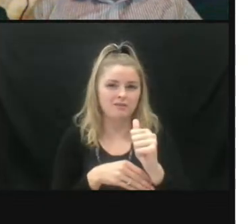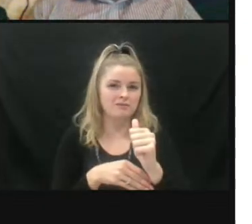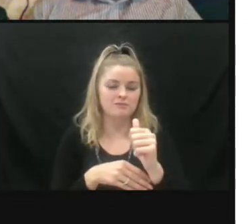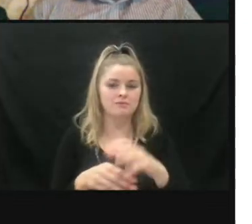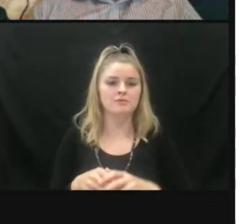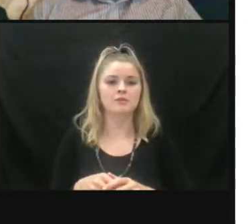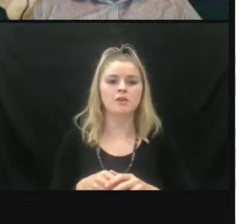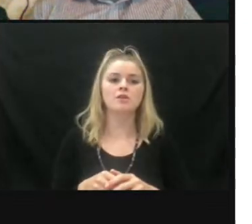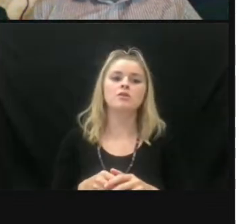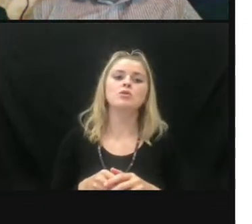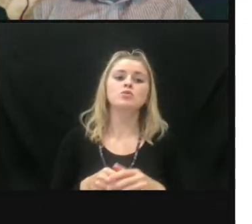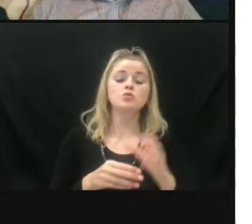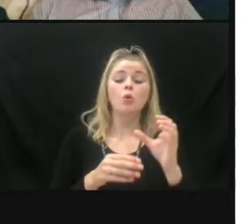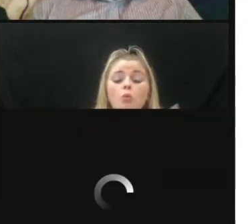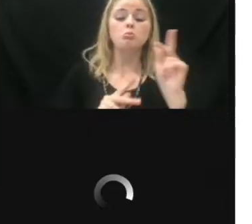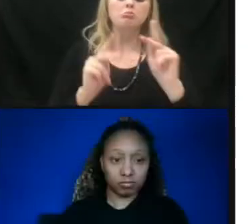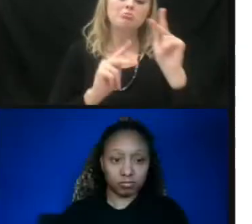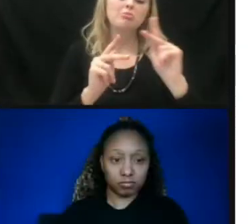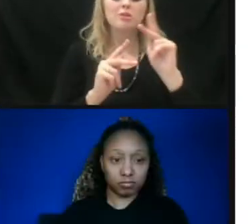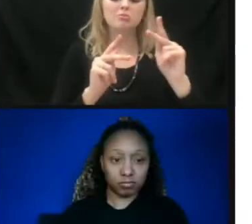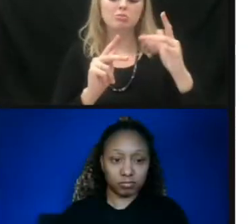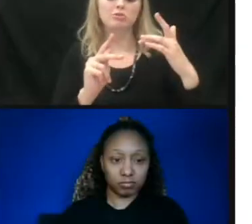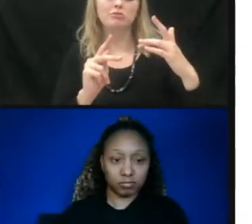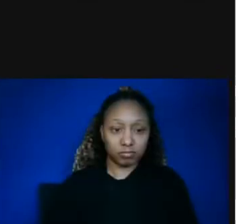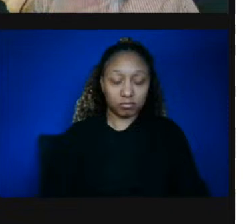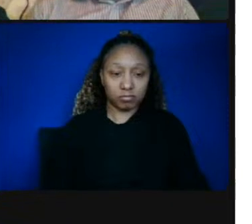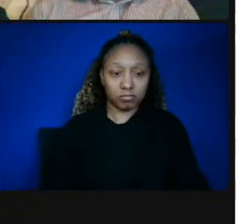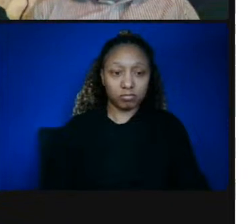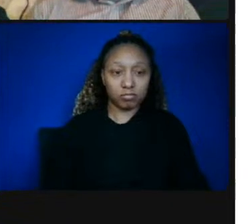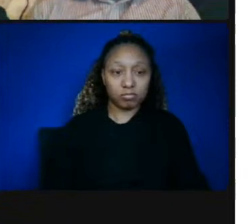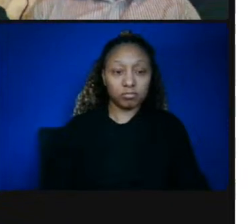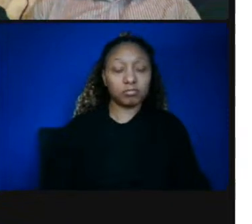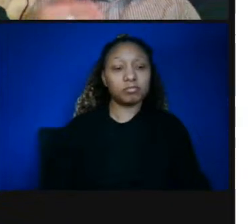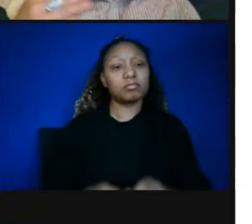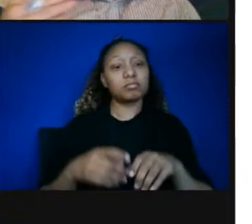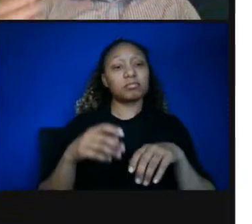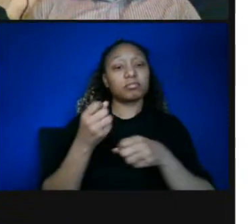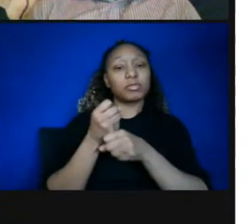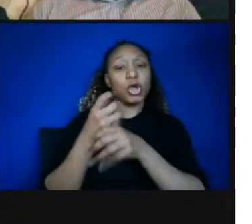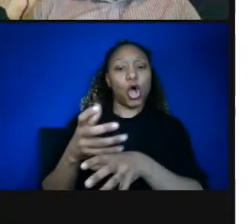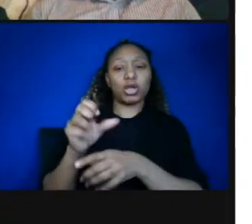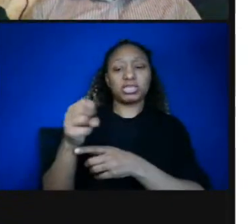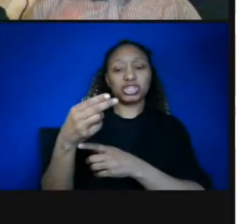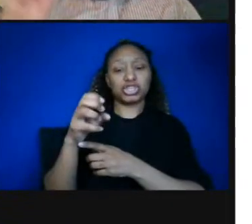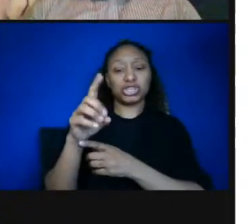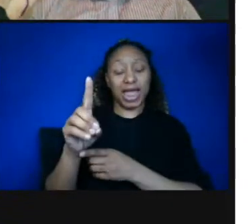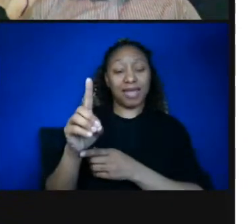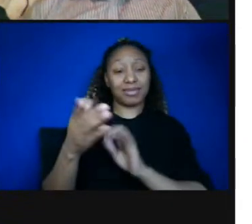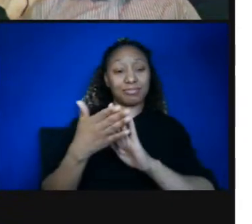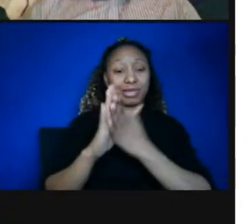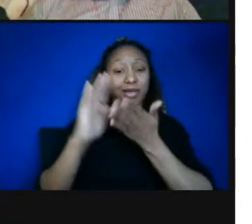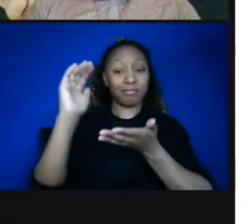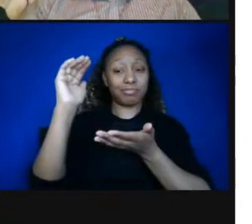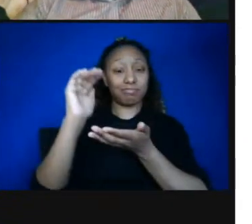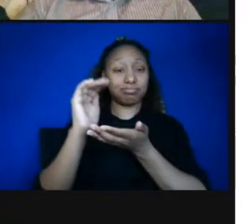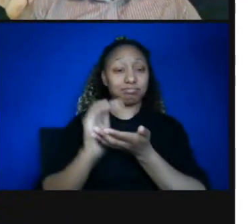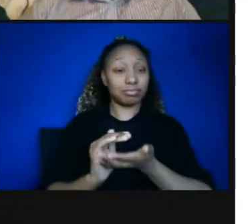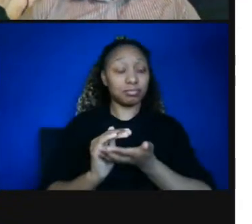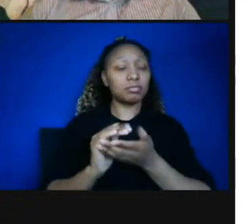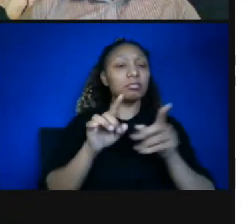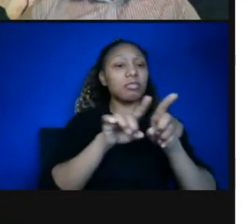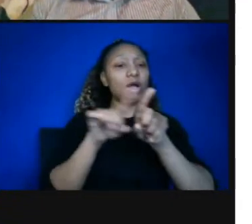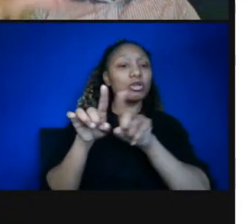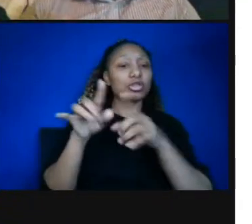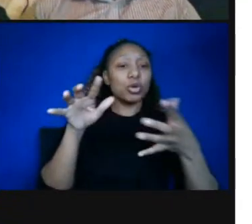and bad environmental management caused the shad to decline. But also damming of rivers, changing